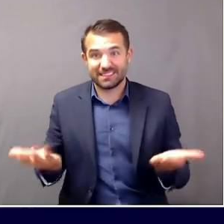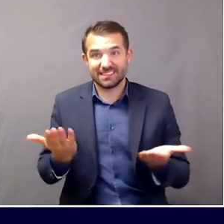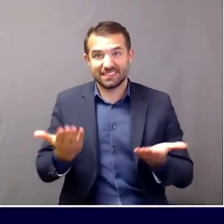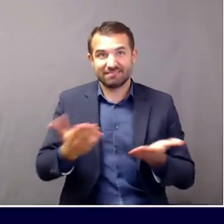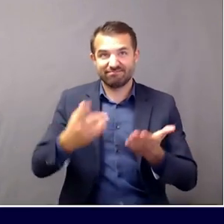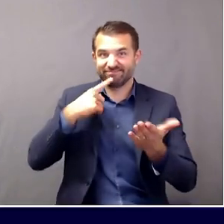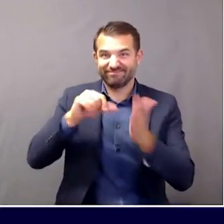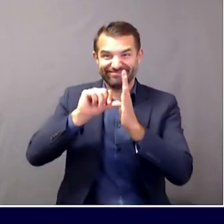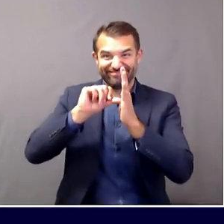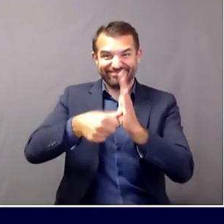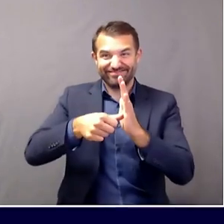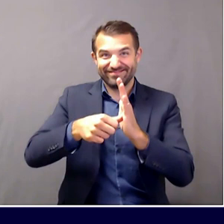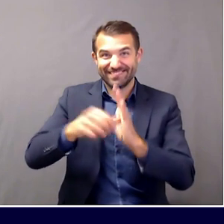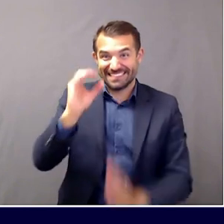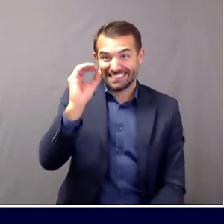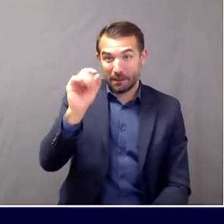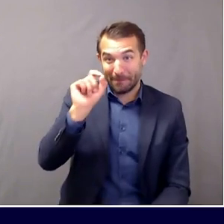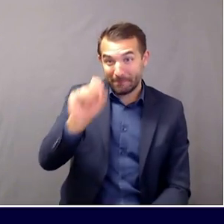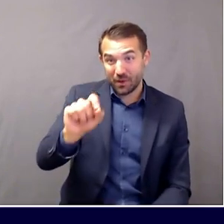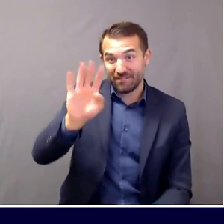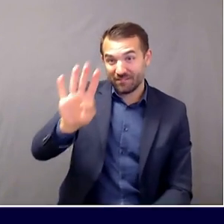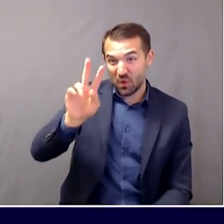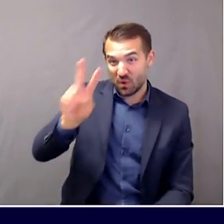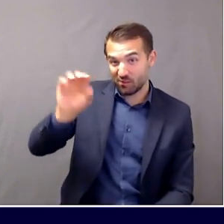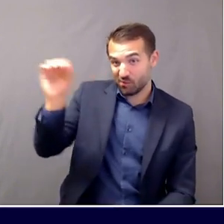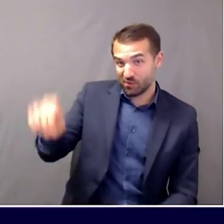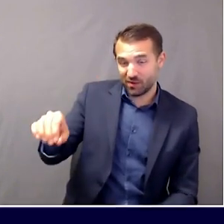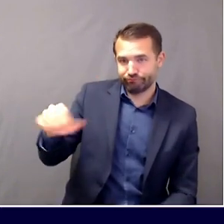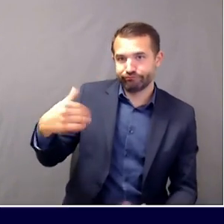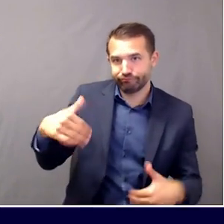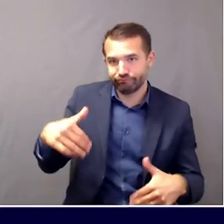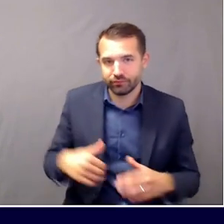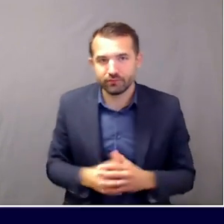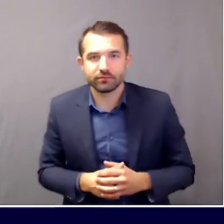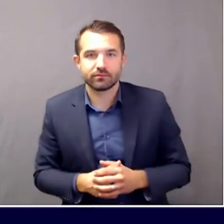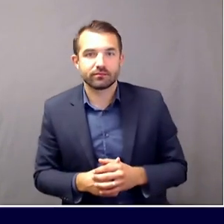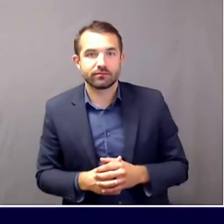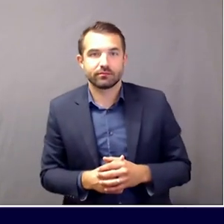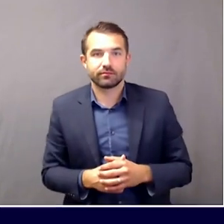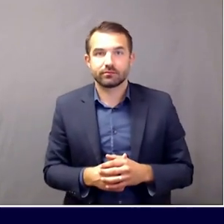0.42%. In terms of our testing volume, Maine is currently conducting roughly